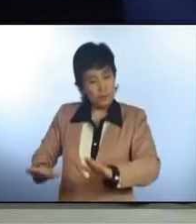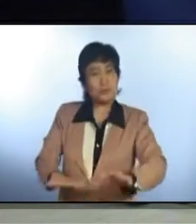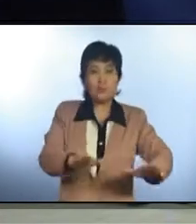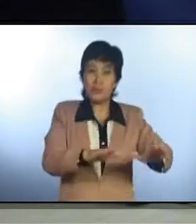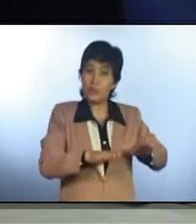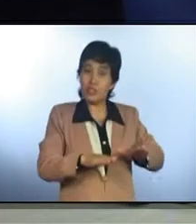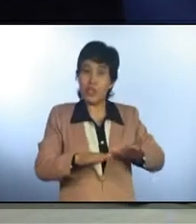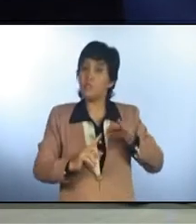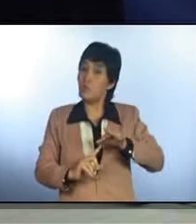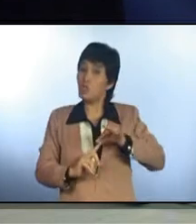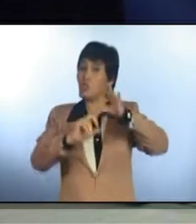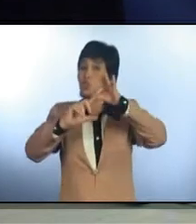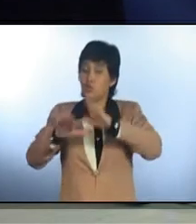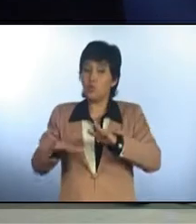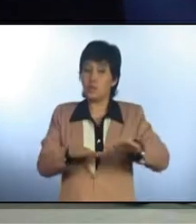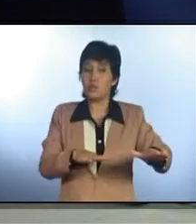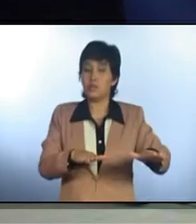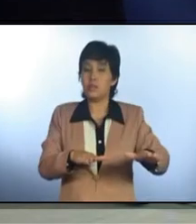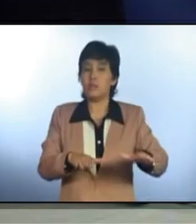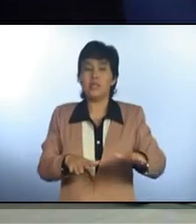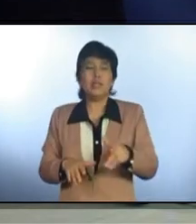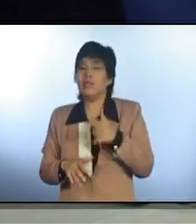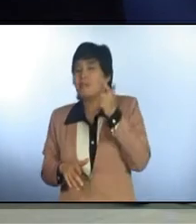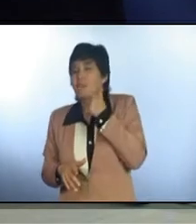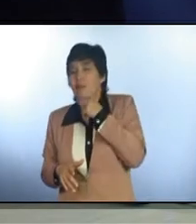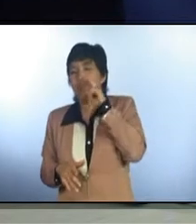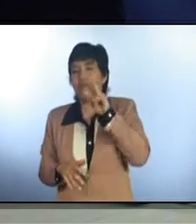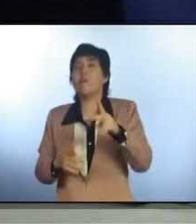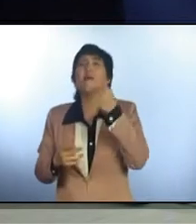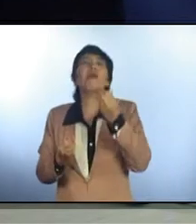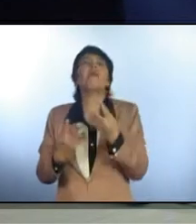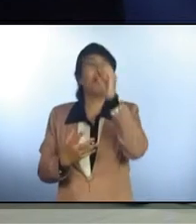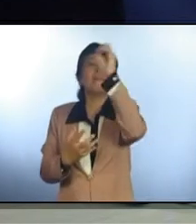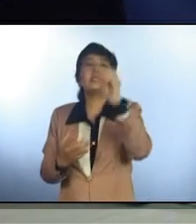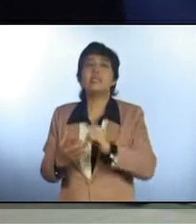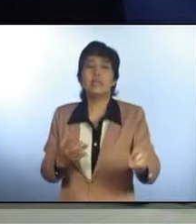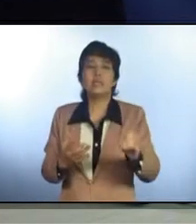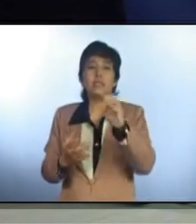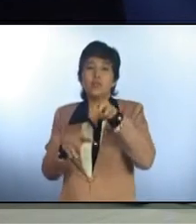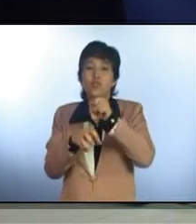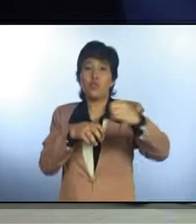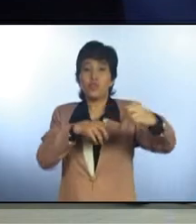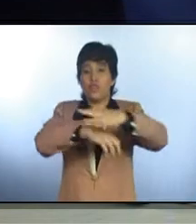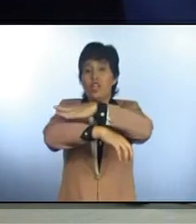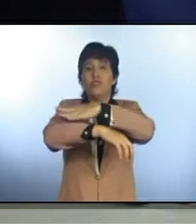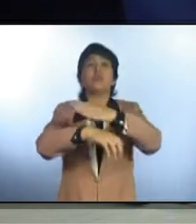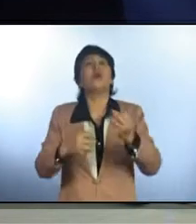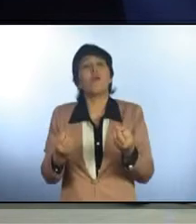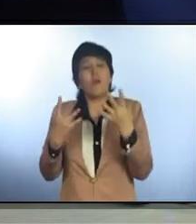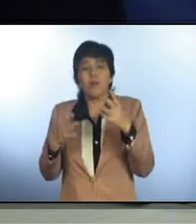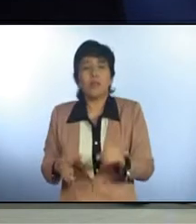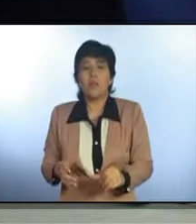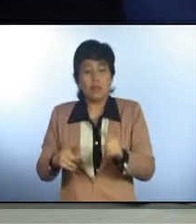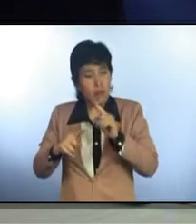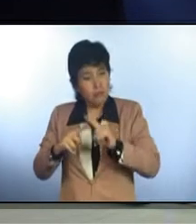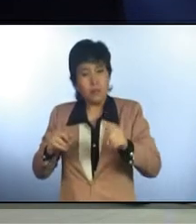children, especially children, they don't want to know facts. They don't want to know how many % died of cancer, okay? Now, if you want